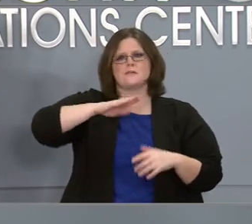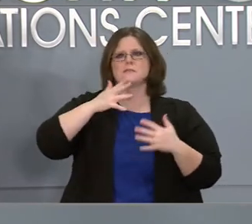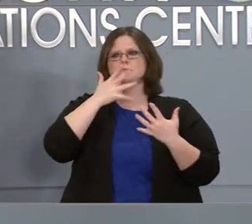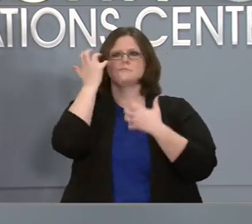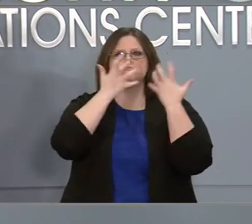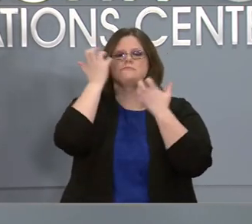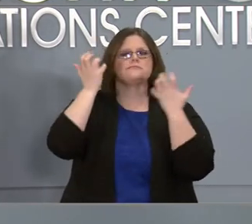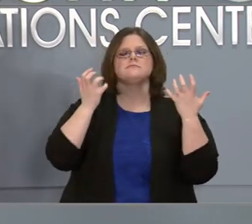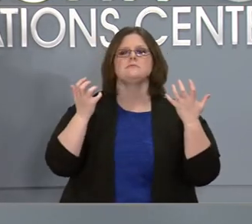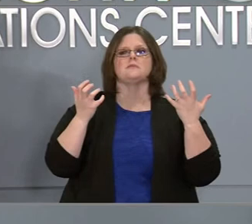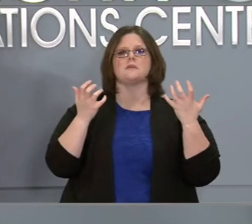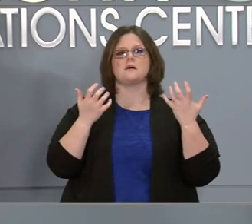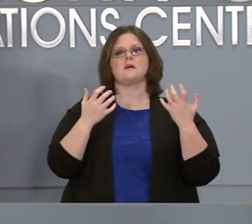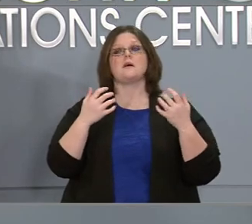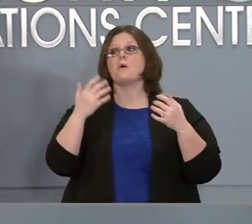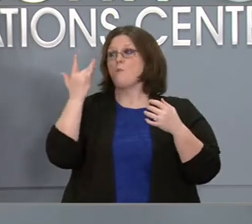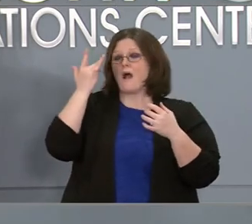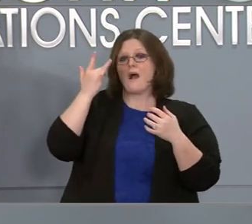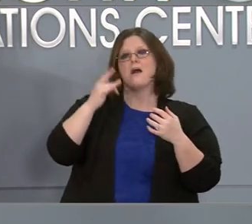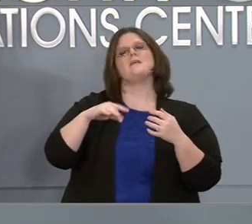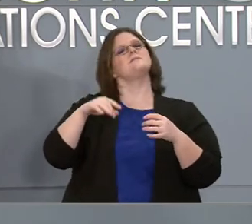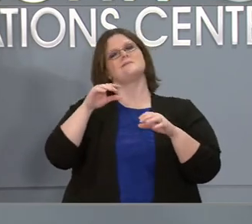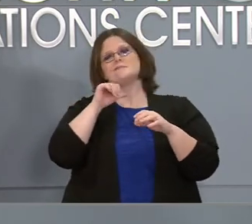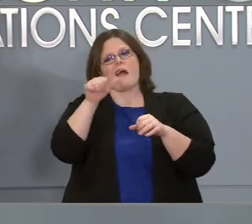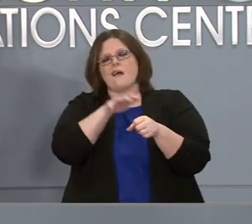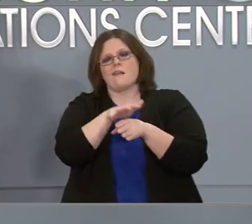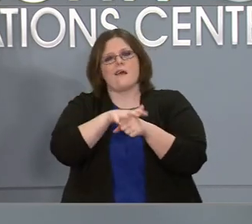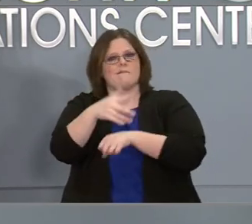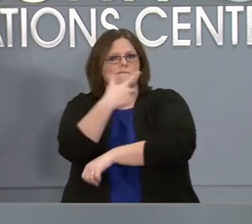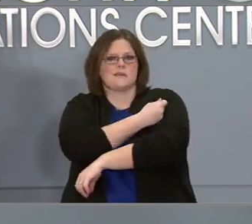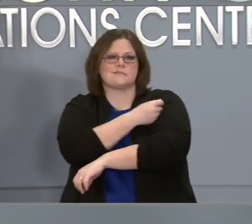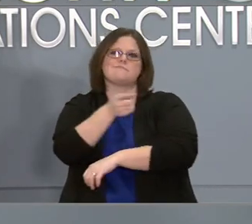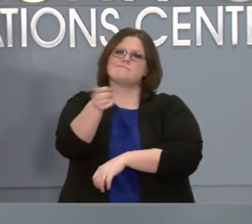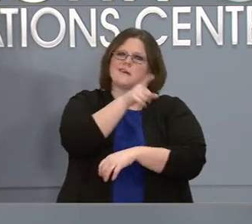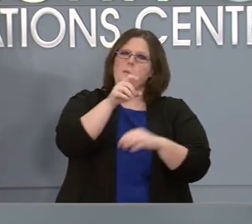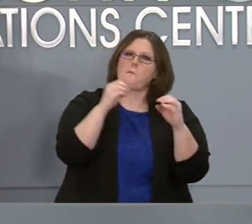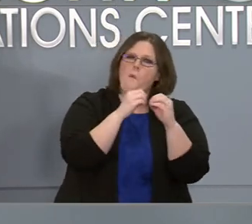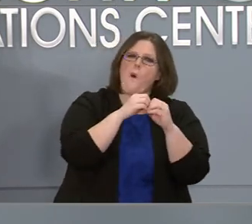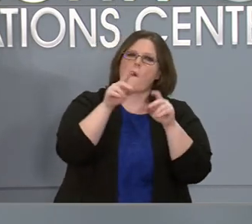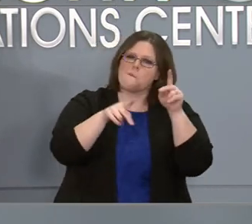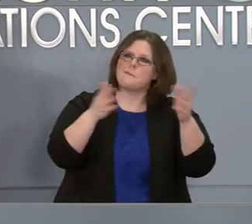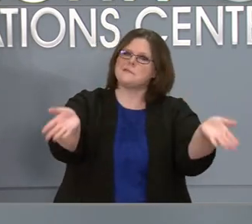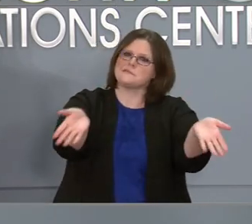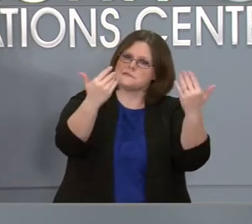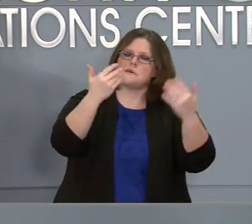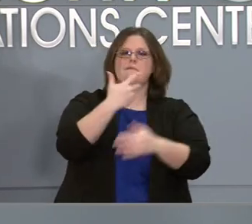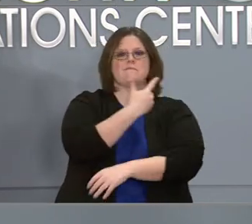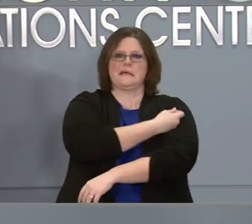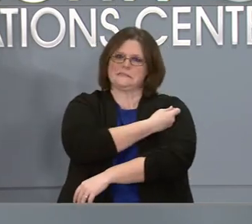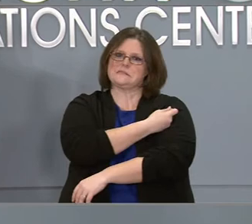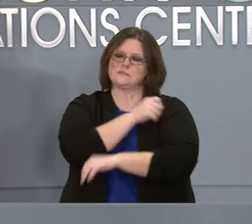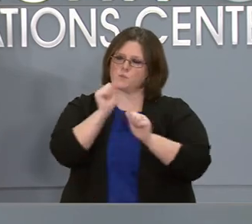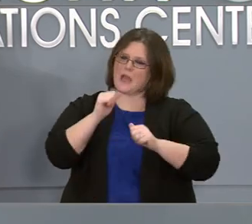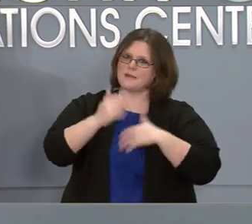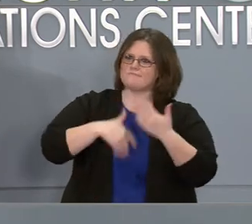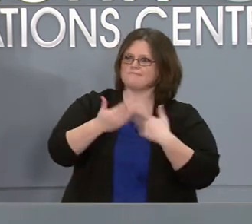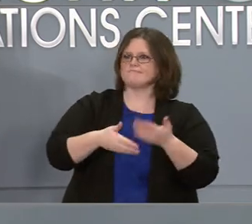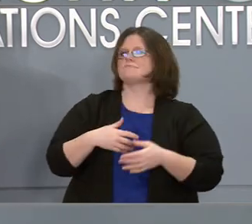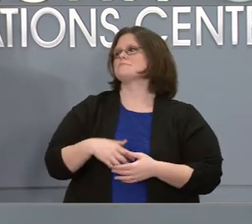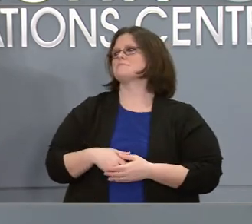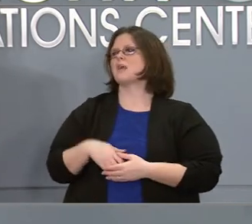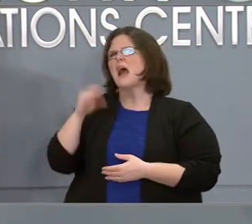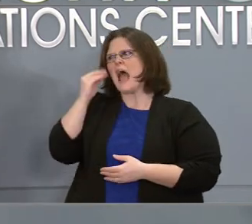vaccinated and boosted, the quicker we'll move out of this pandemic and into the endemic phase. Appreciate it. I'll move to the other side of the room next